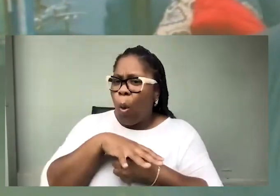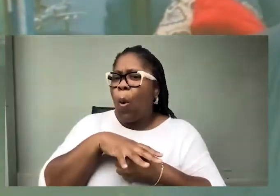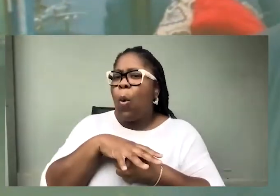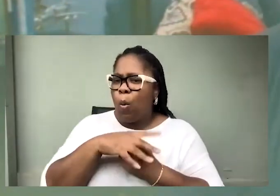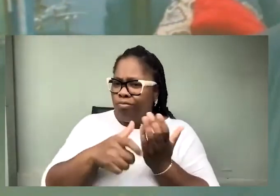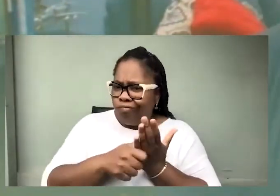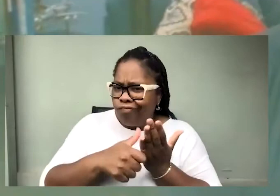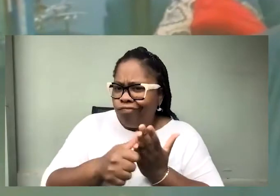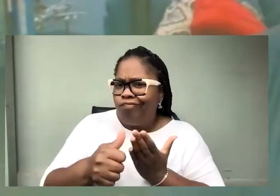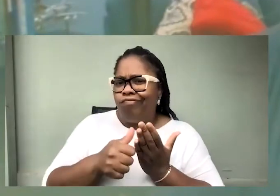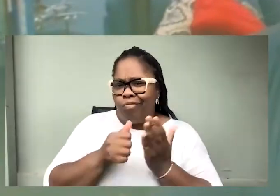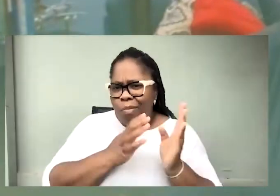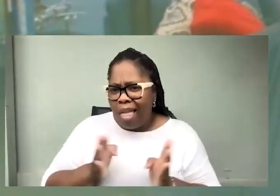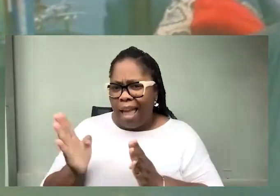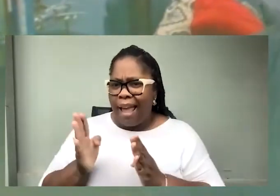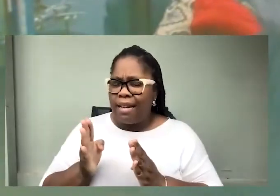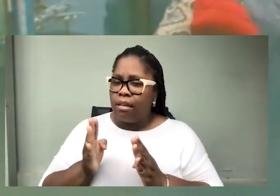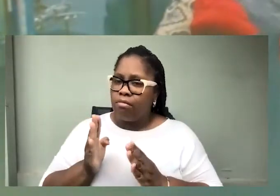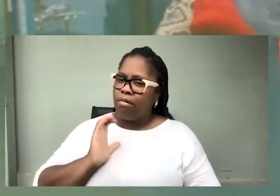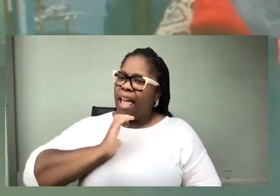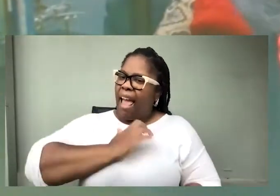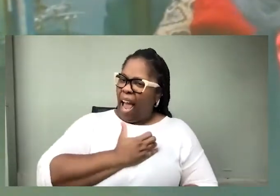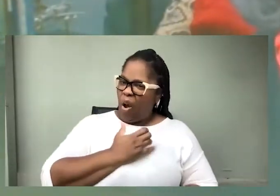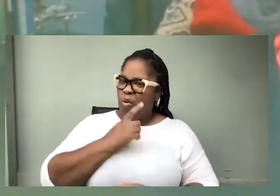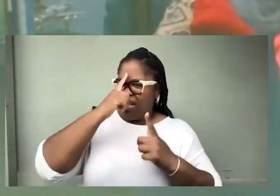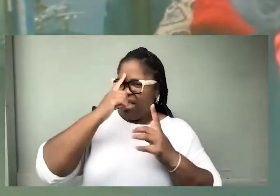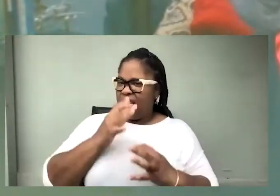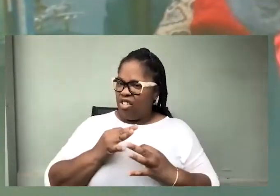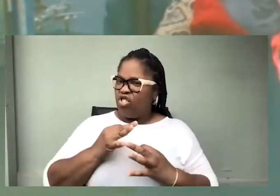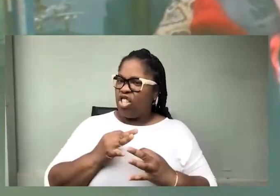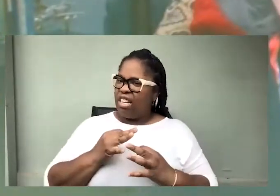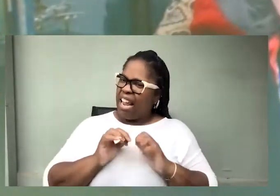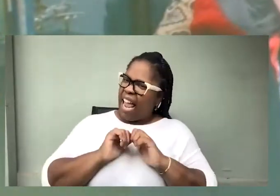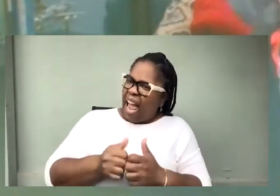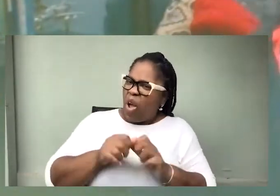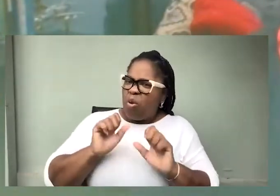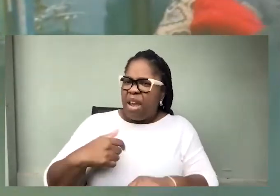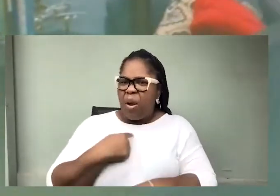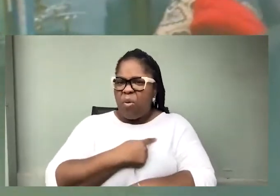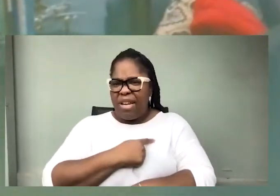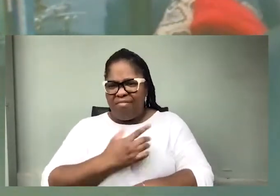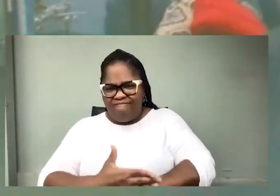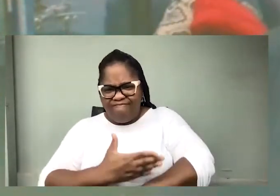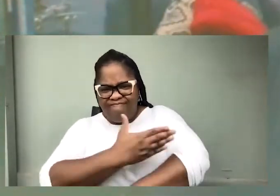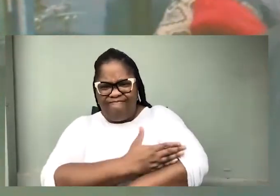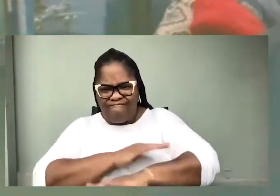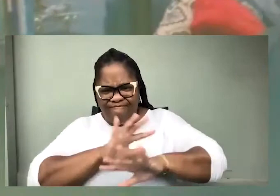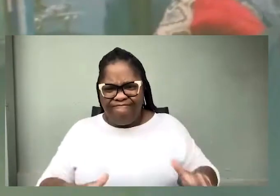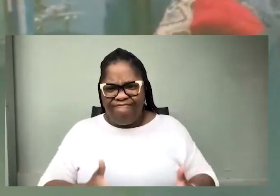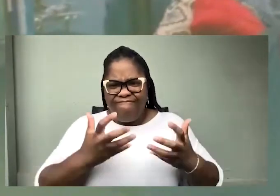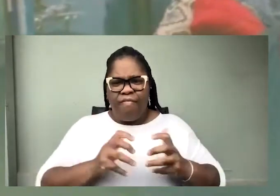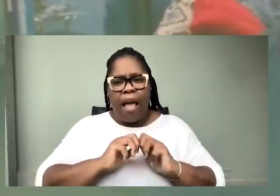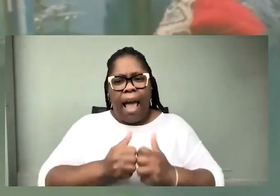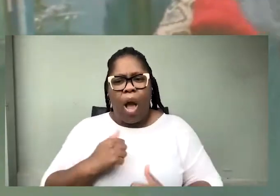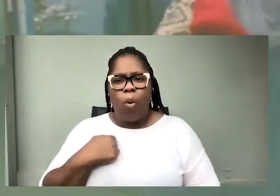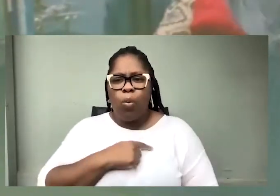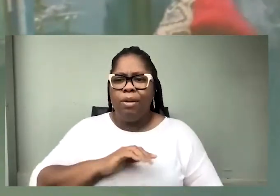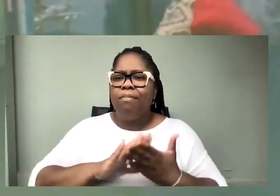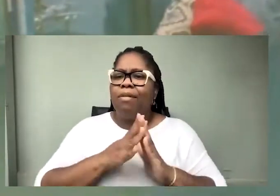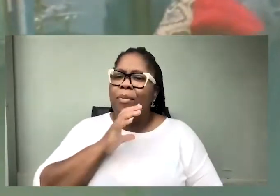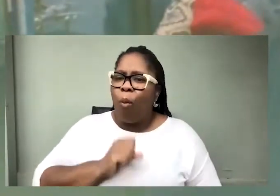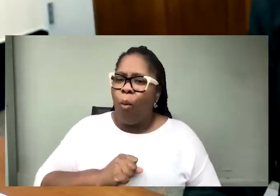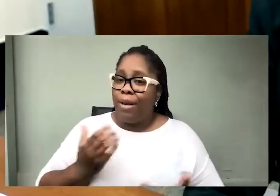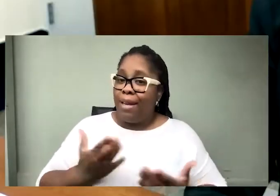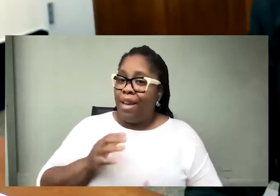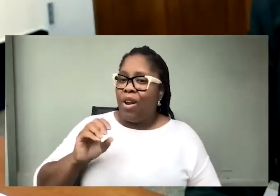It's up to all of us to determine how we will change and enhance the way we age here in Orange County. Thank